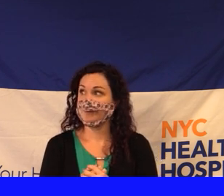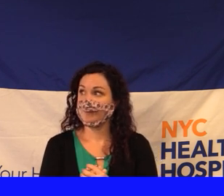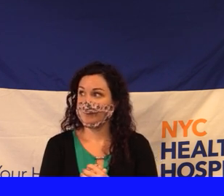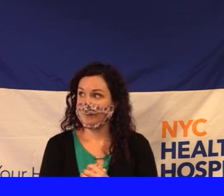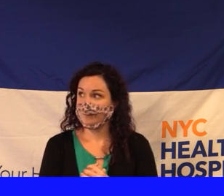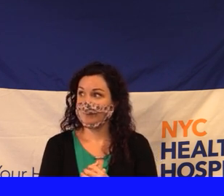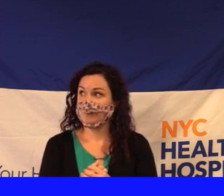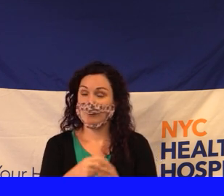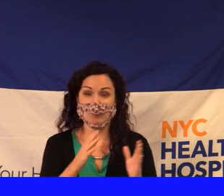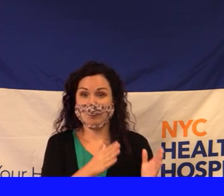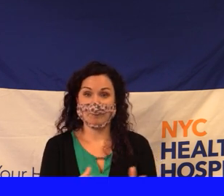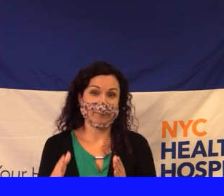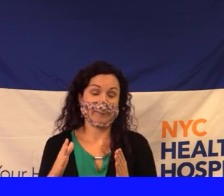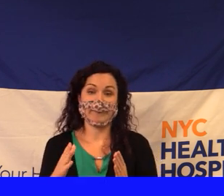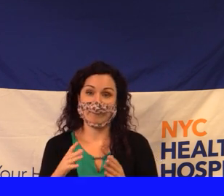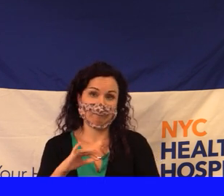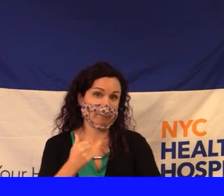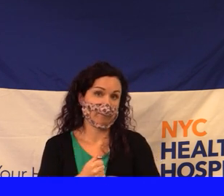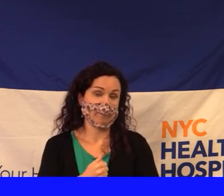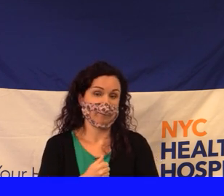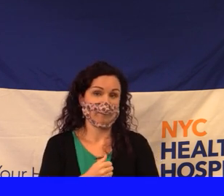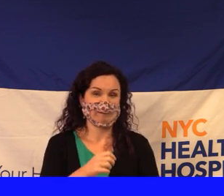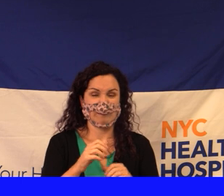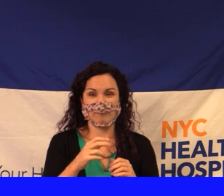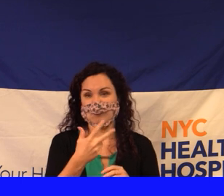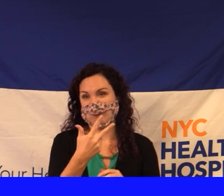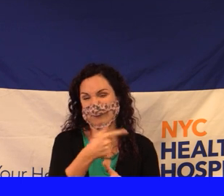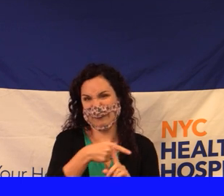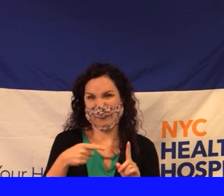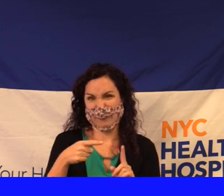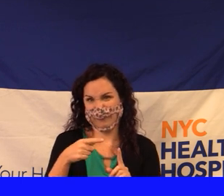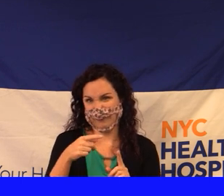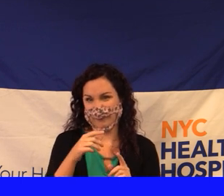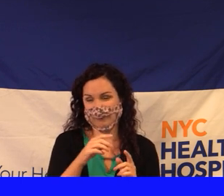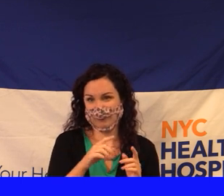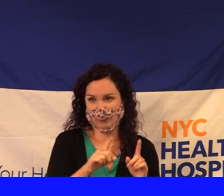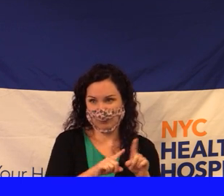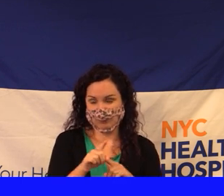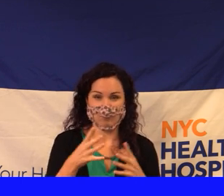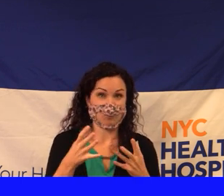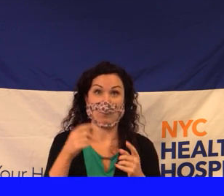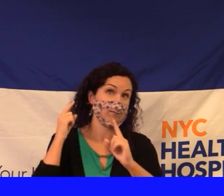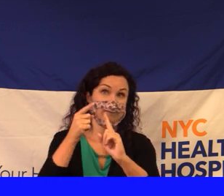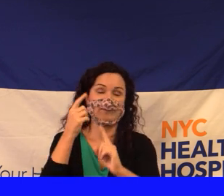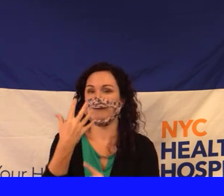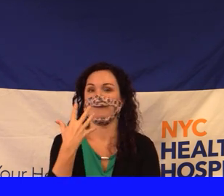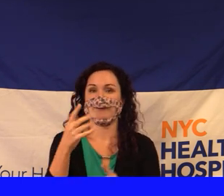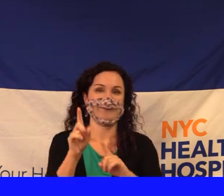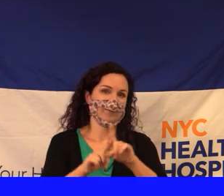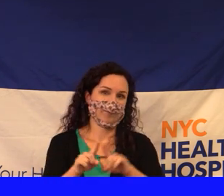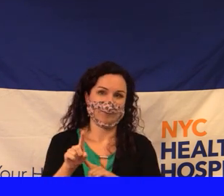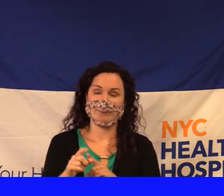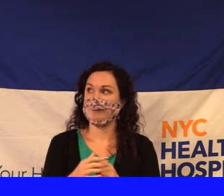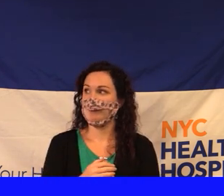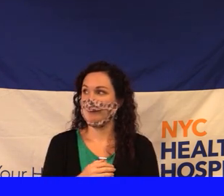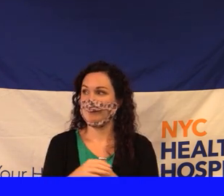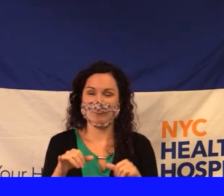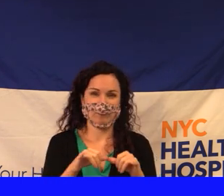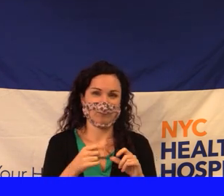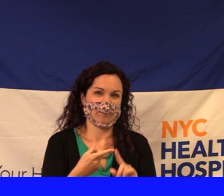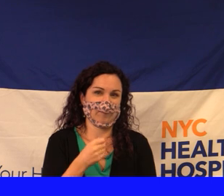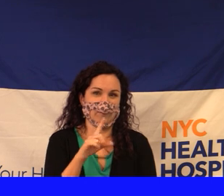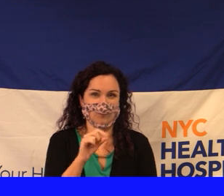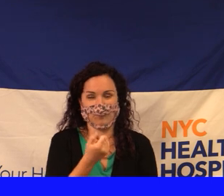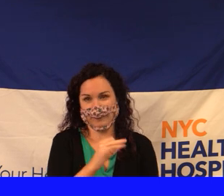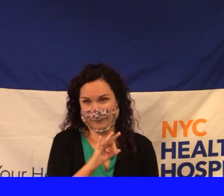the plan remains at 3.5 stars out of 5 stars. This is for measurement year 2019.